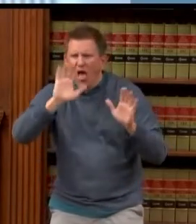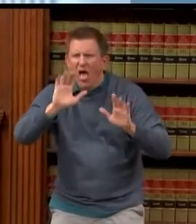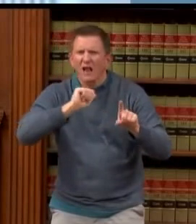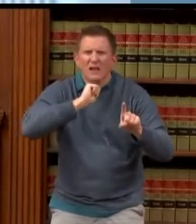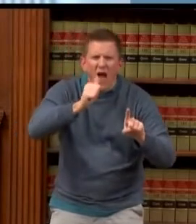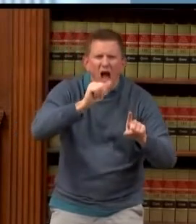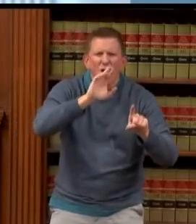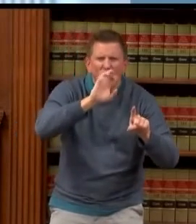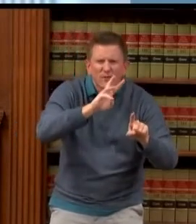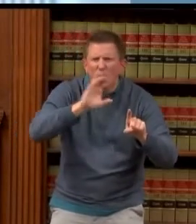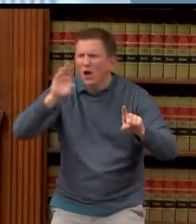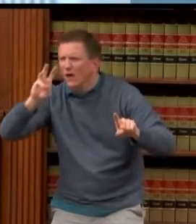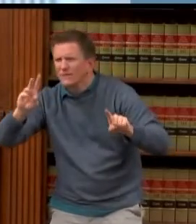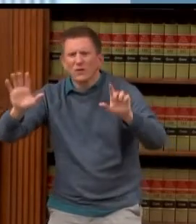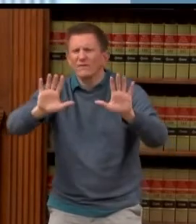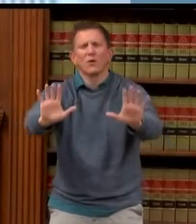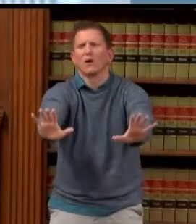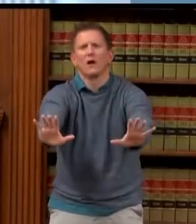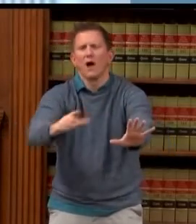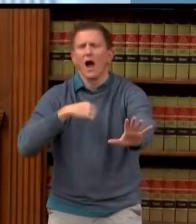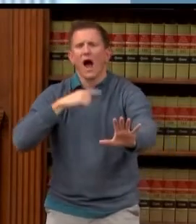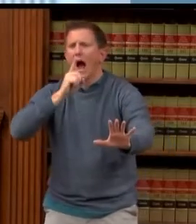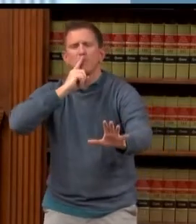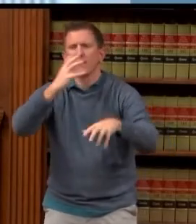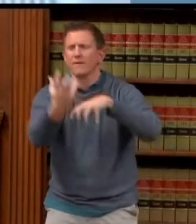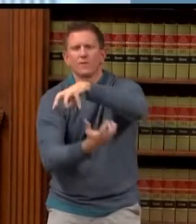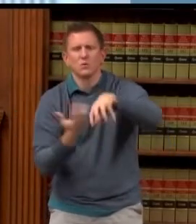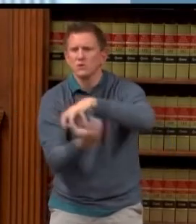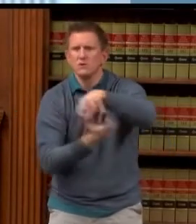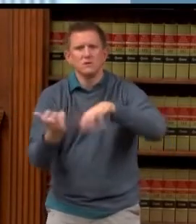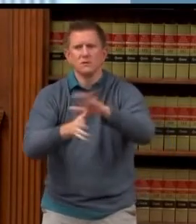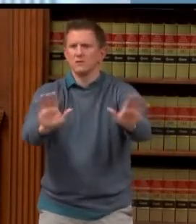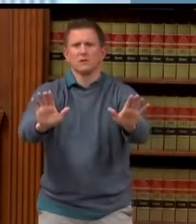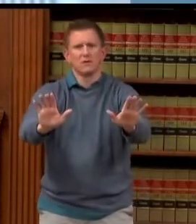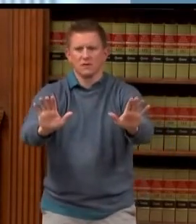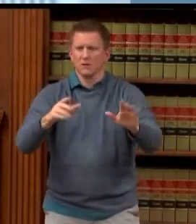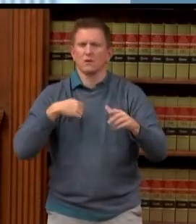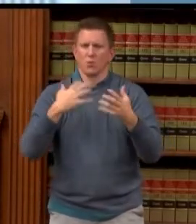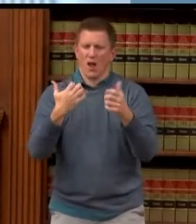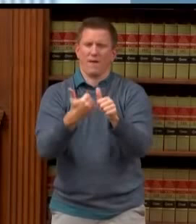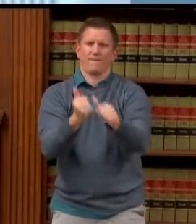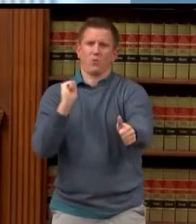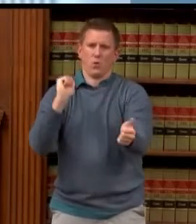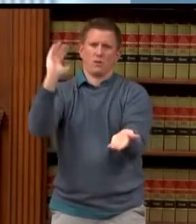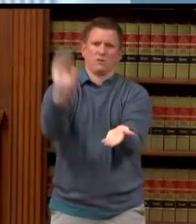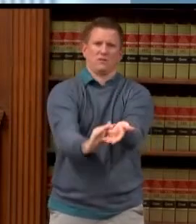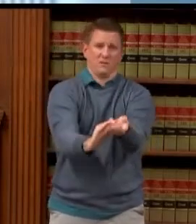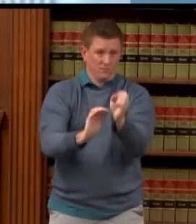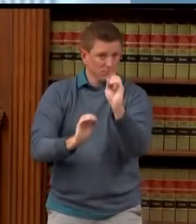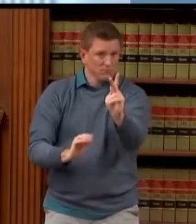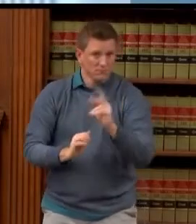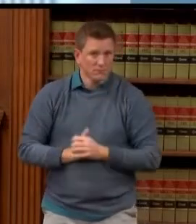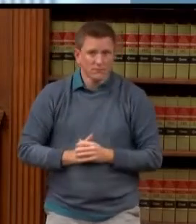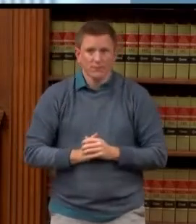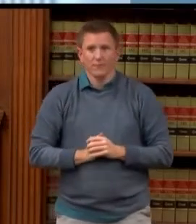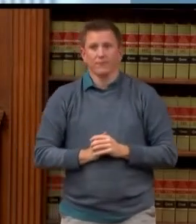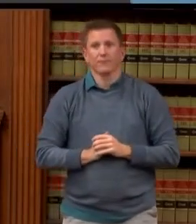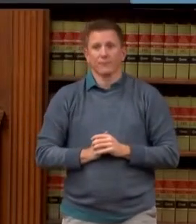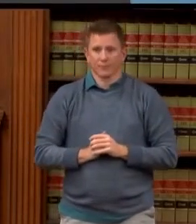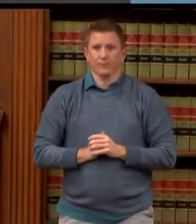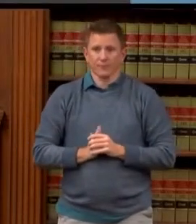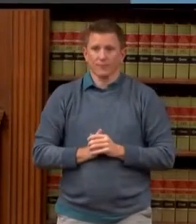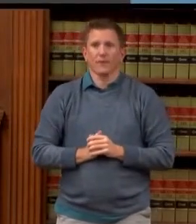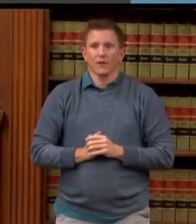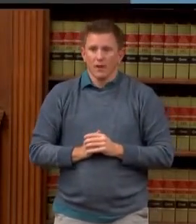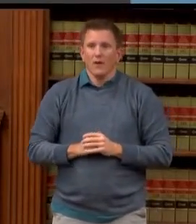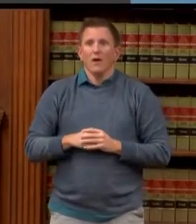working toward through this particular order. Thank you all. And we'll be sending out a copy of the order as well, attached to the press